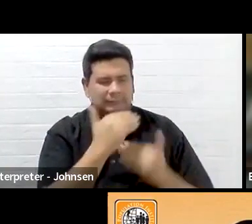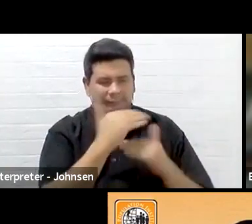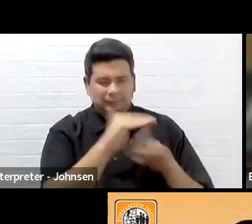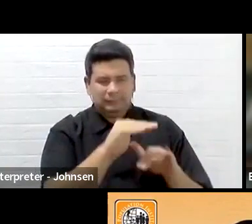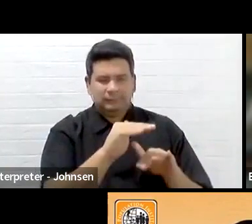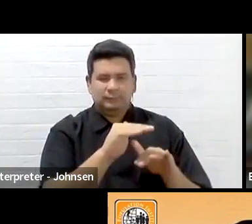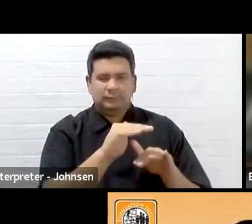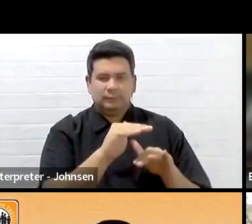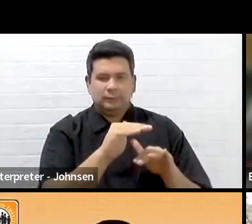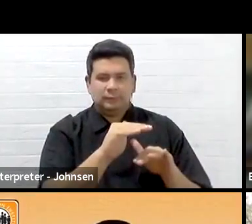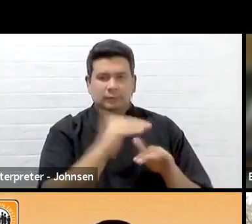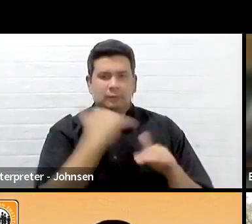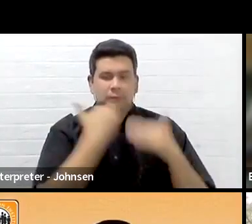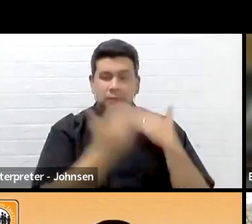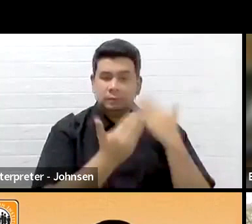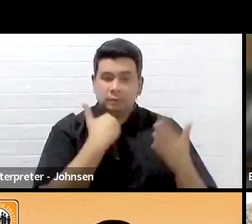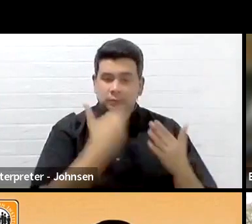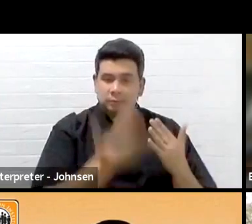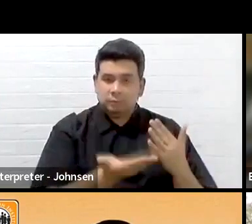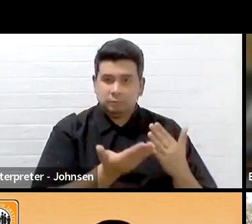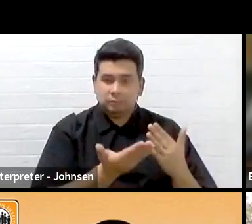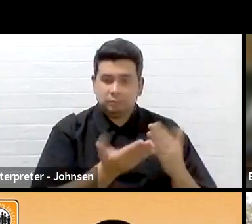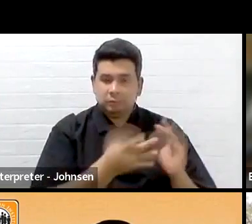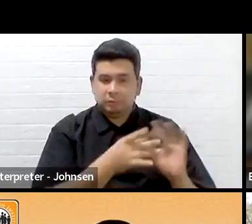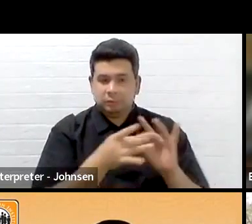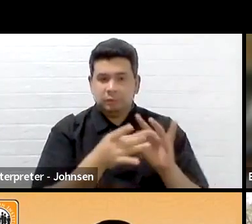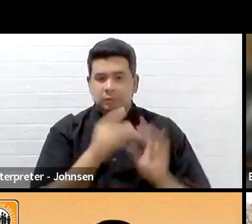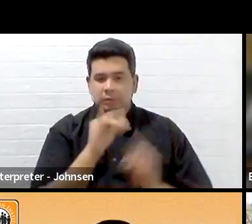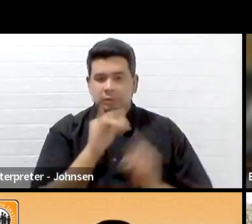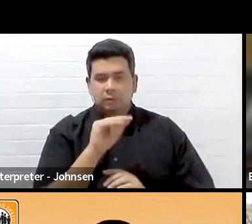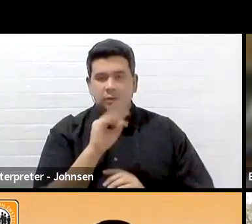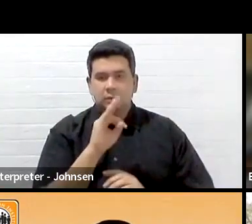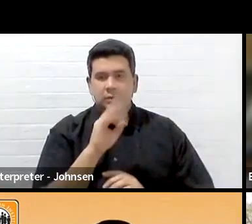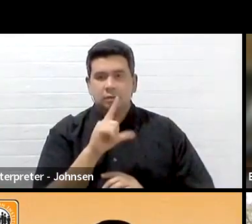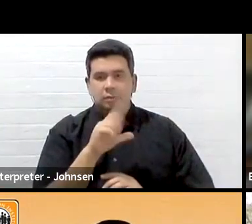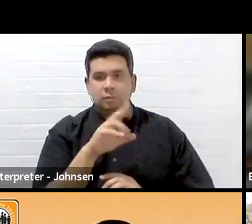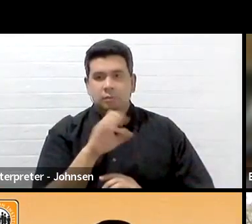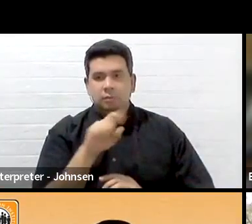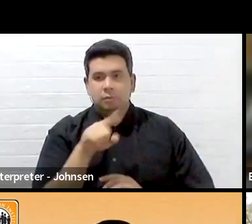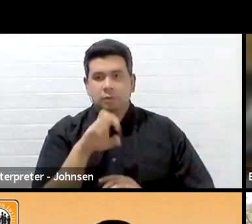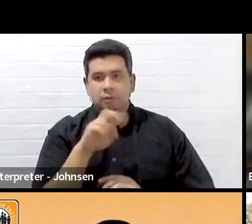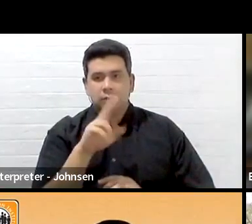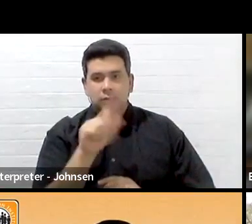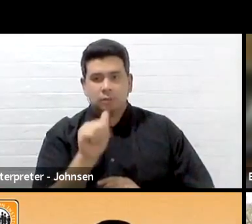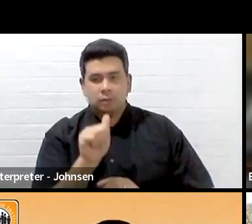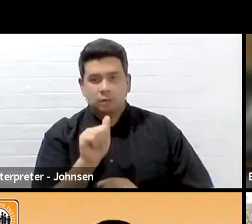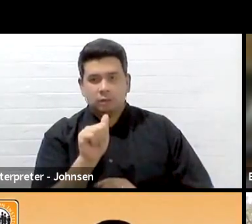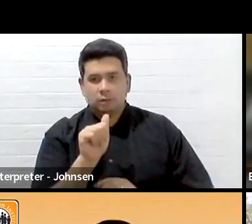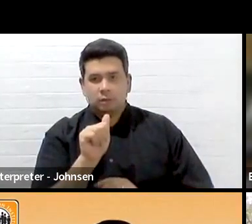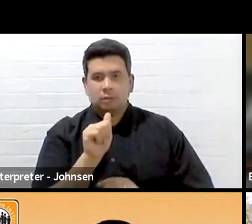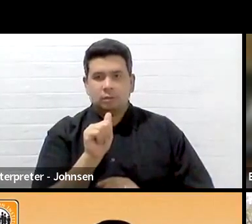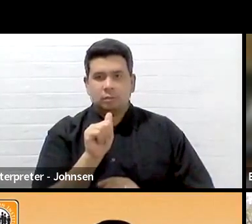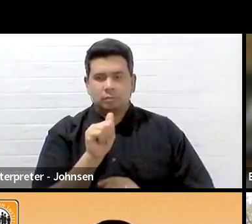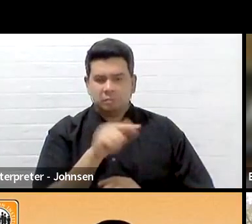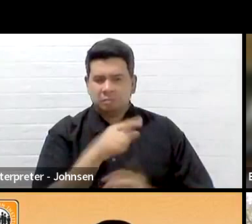case mortality deaths related to influenza was recorded to be somewhat in the